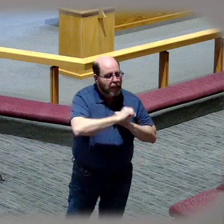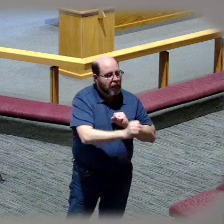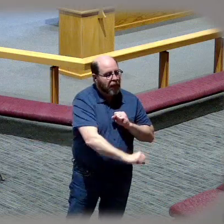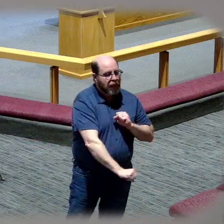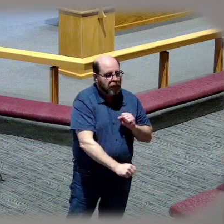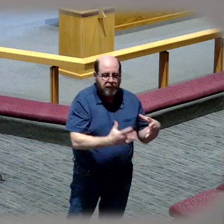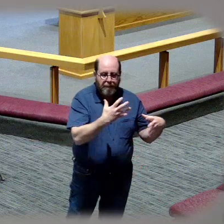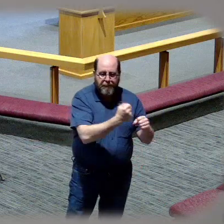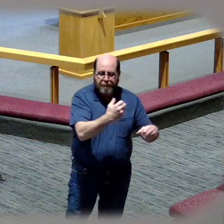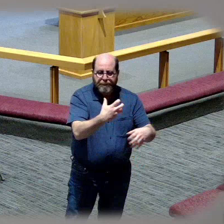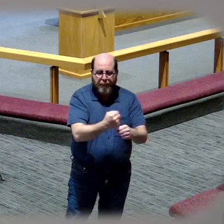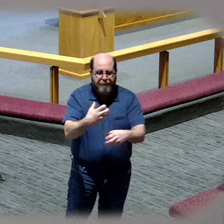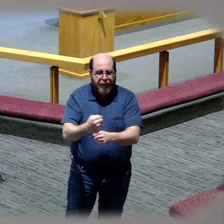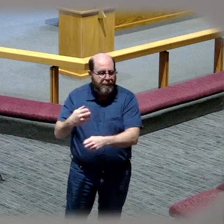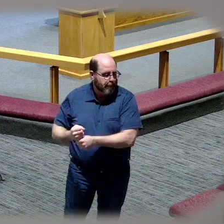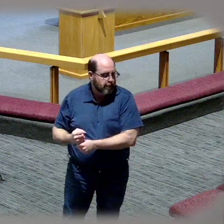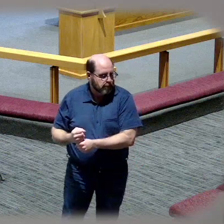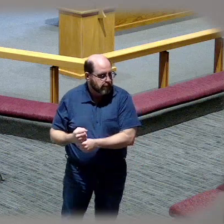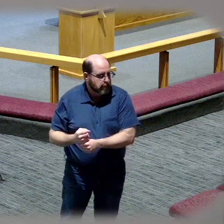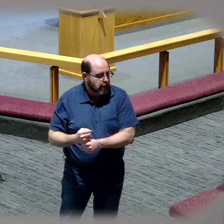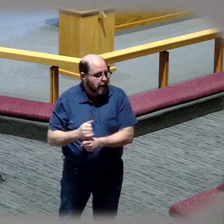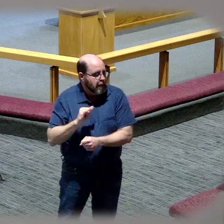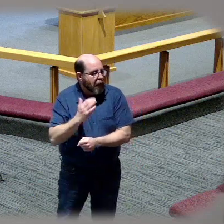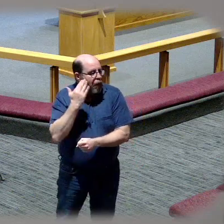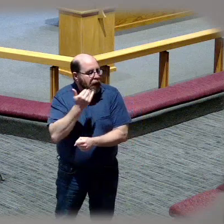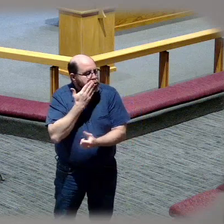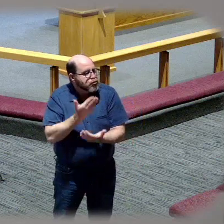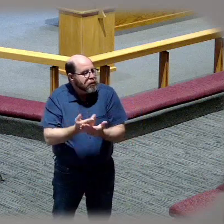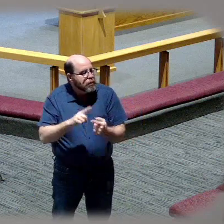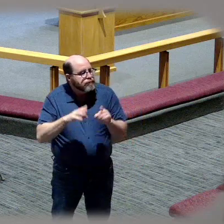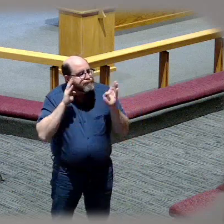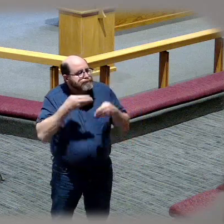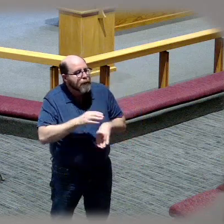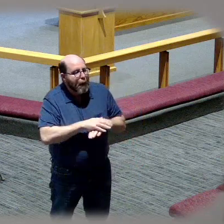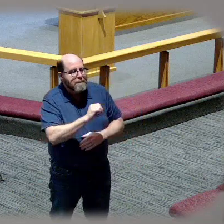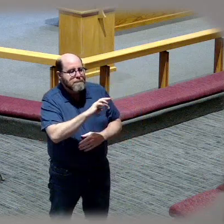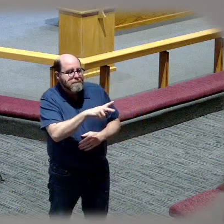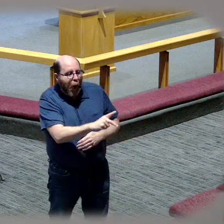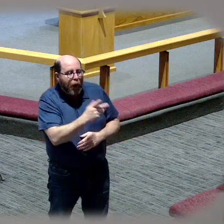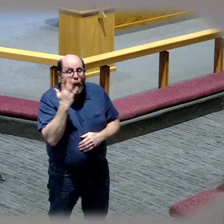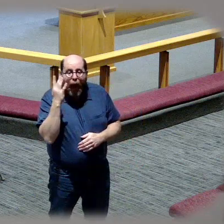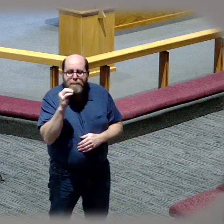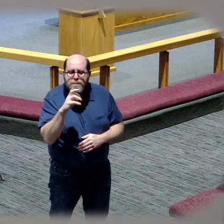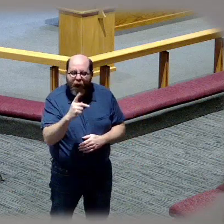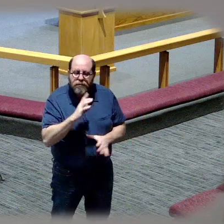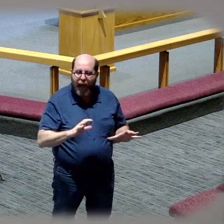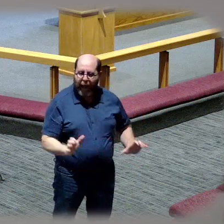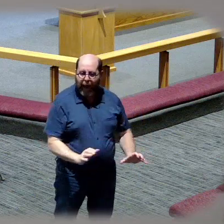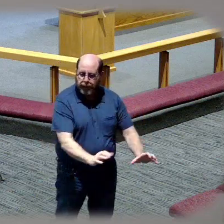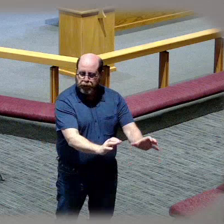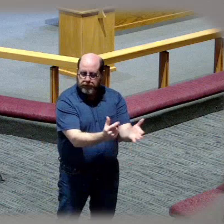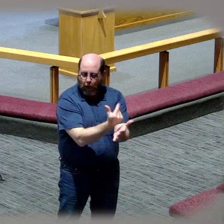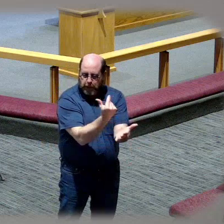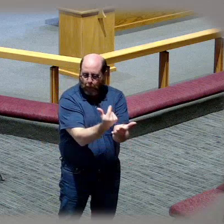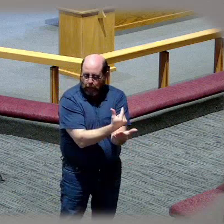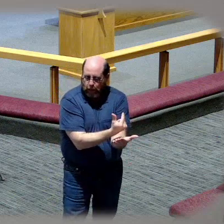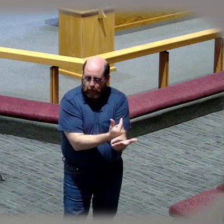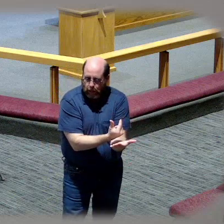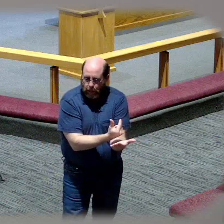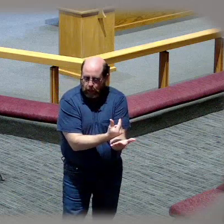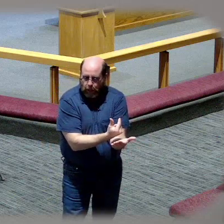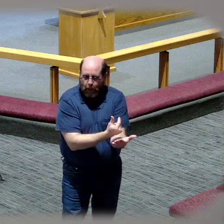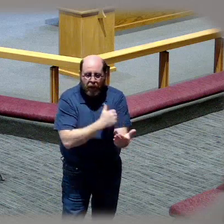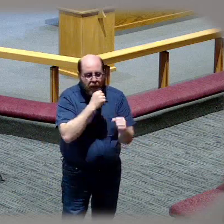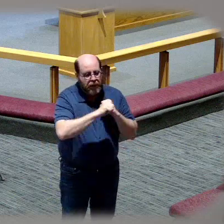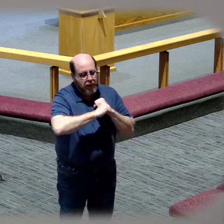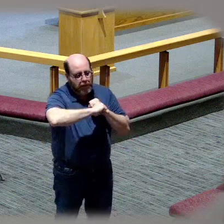another good reason to spend time in Mark. Mark is an action gospel. He doesn't